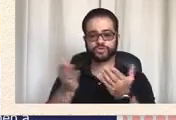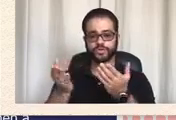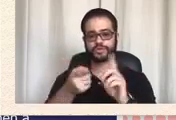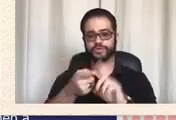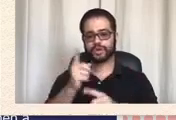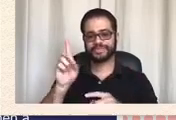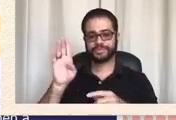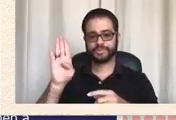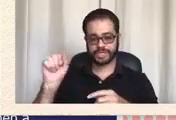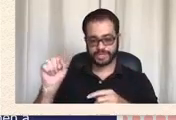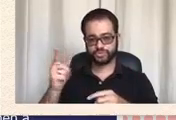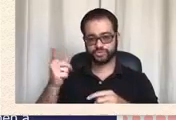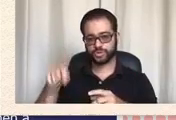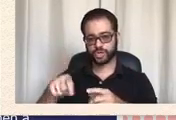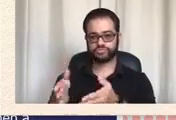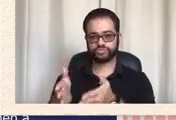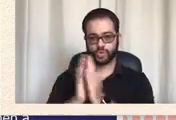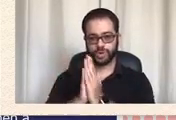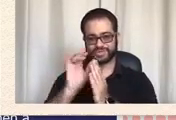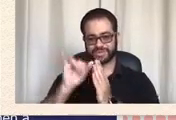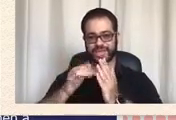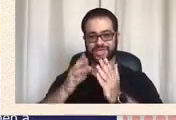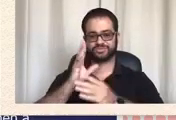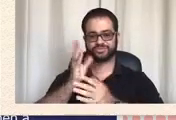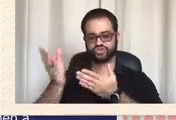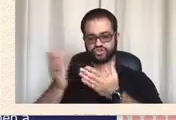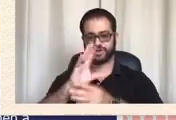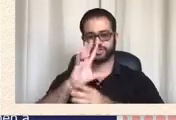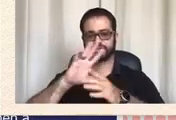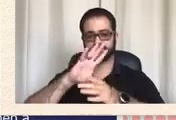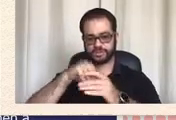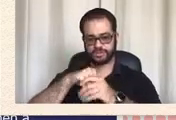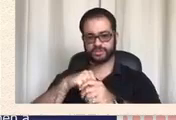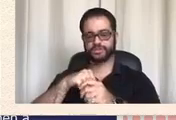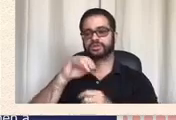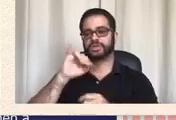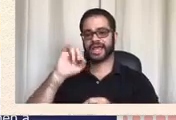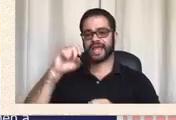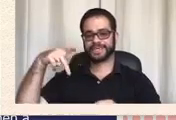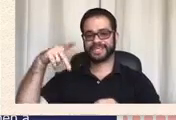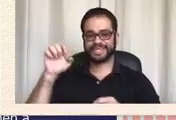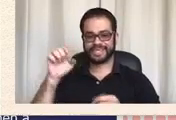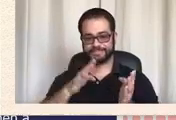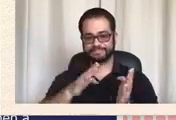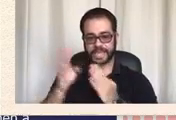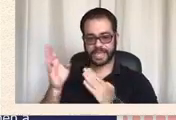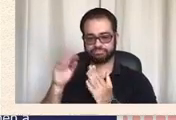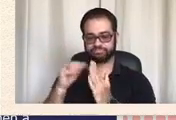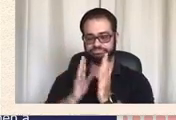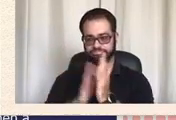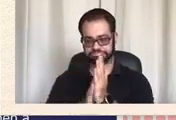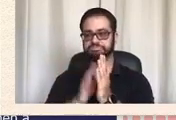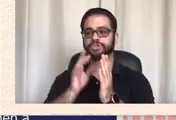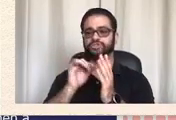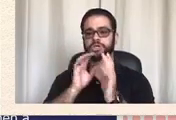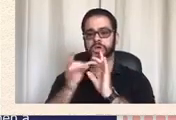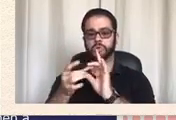also request that service as part of your IPE planning, so that way you can be able to coordinate it.